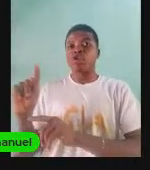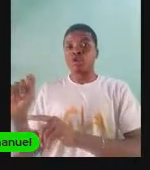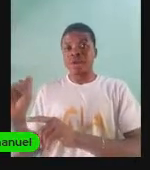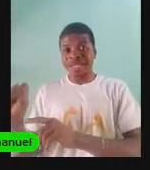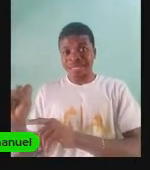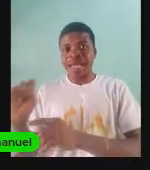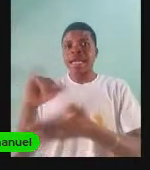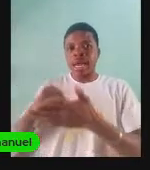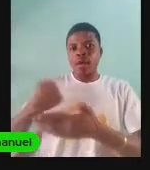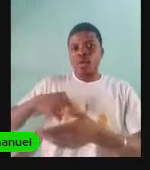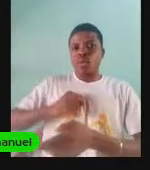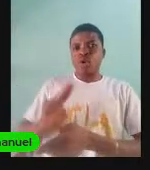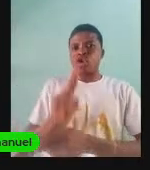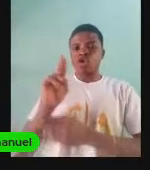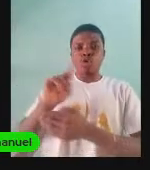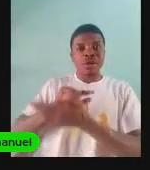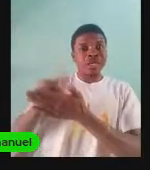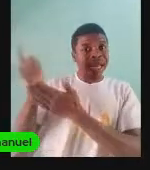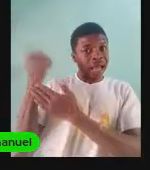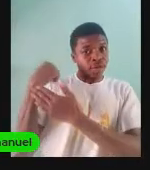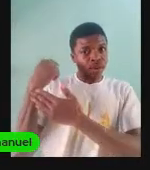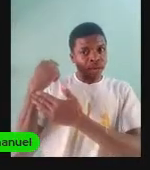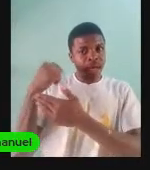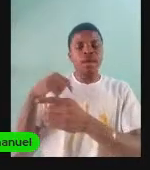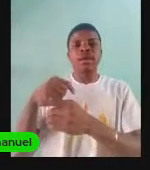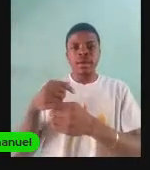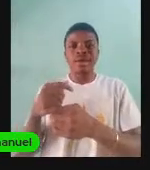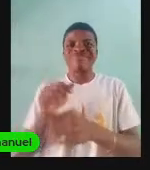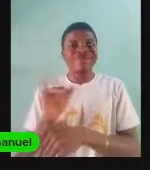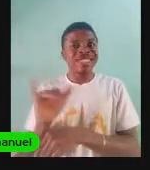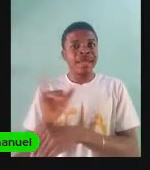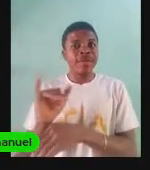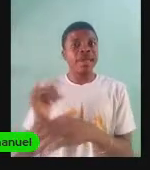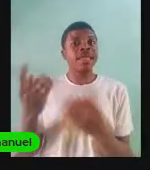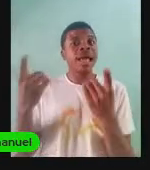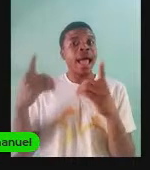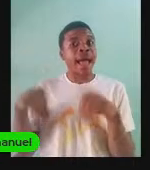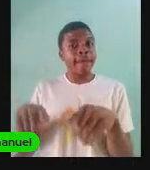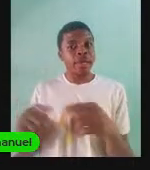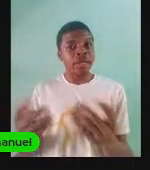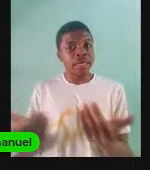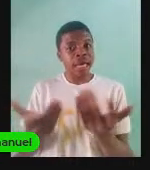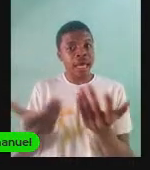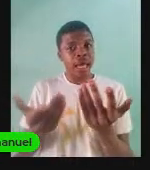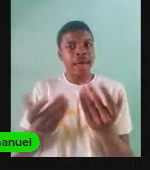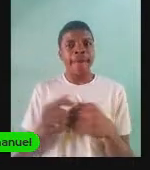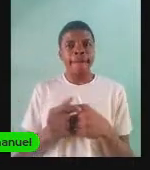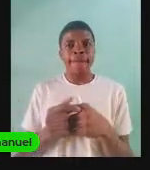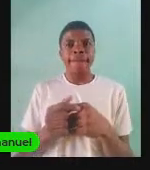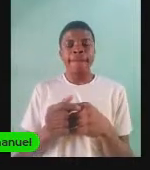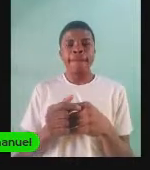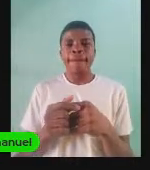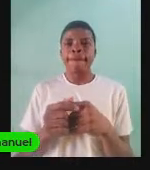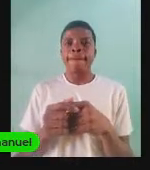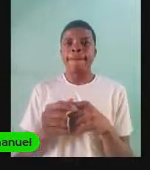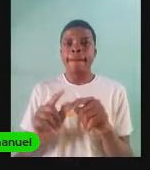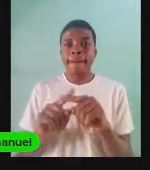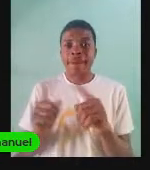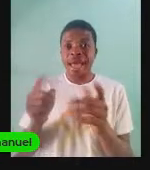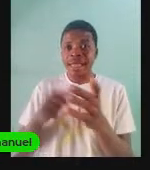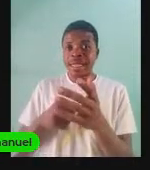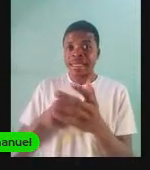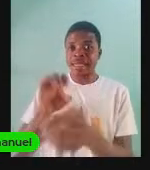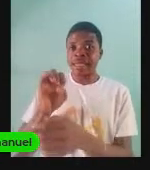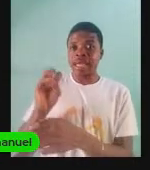standing out among others. So the same thing applies here. But this one you specialize it and gives it more